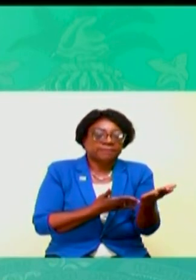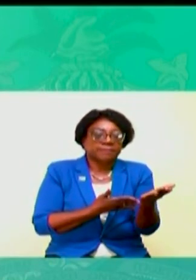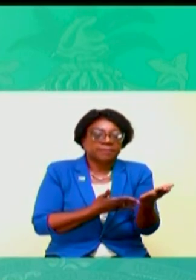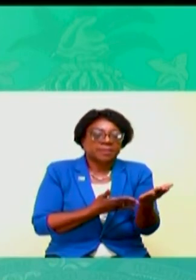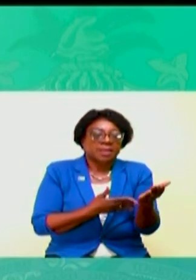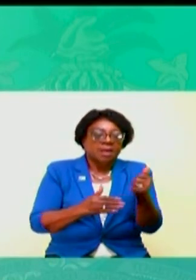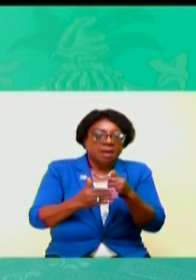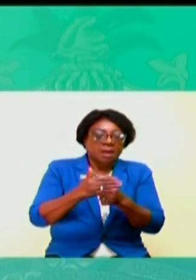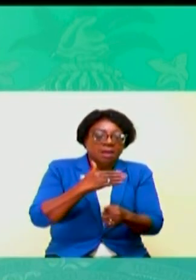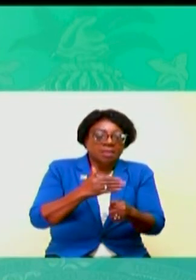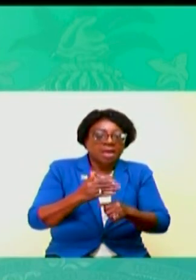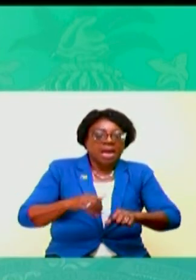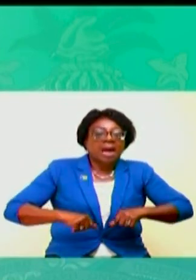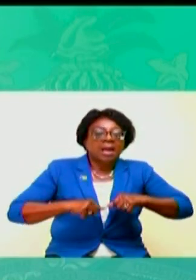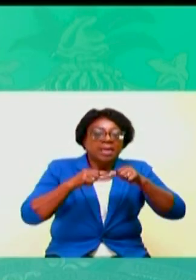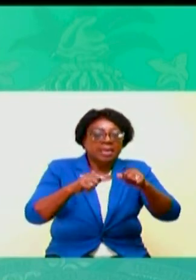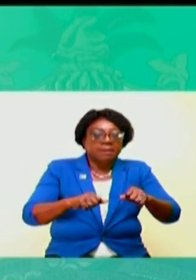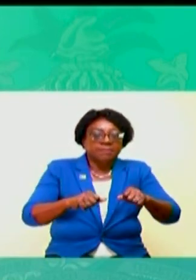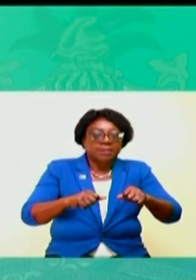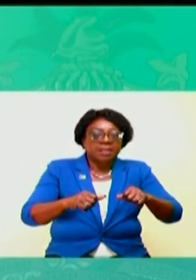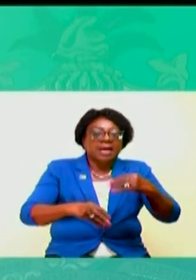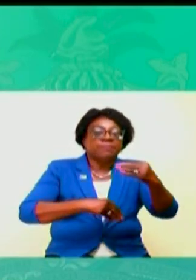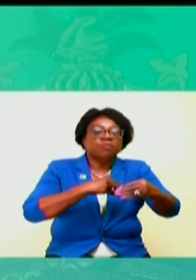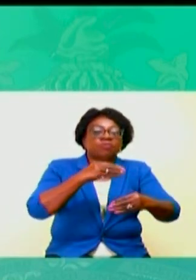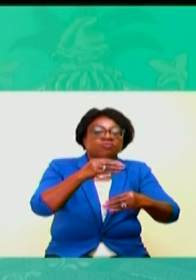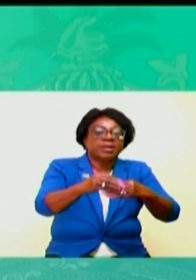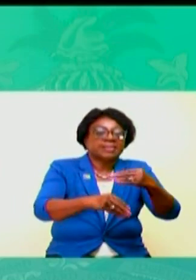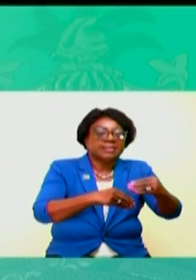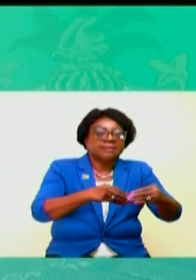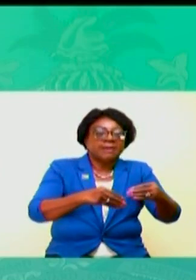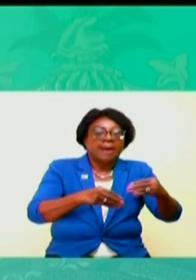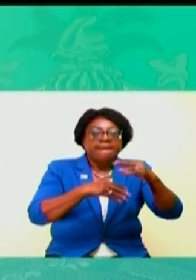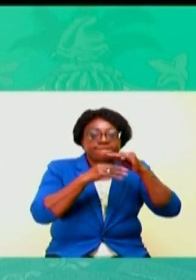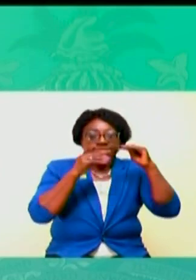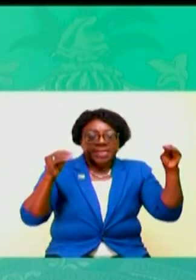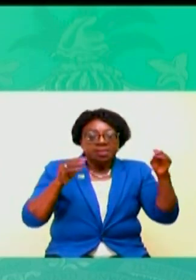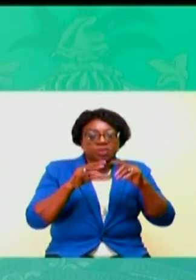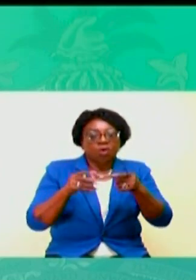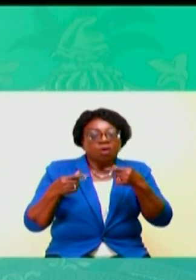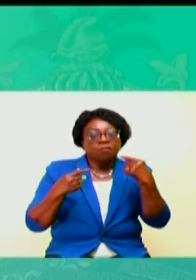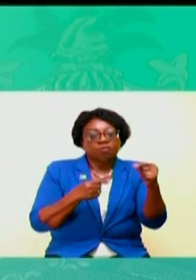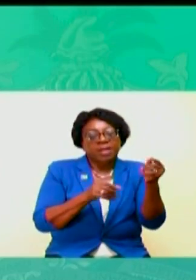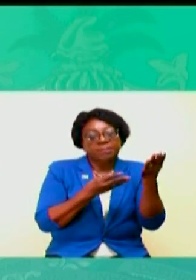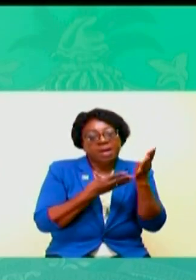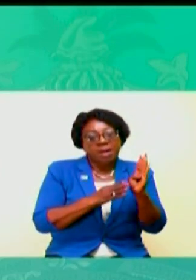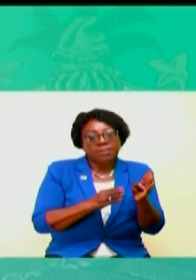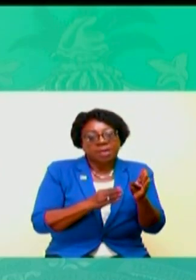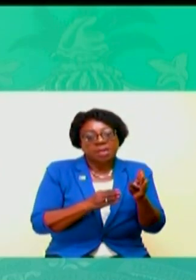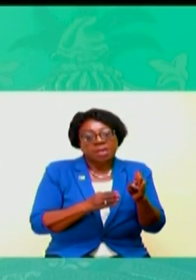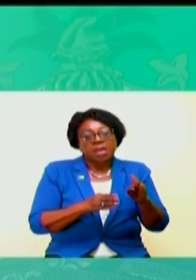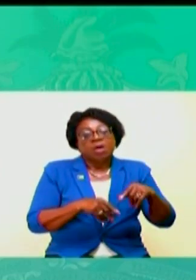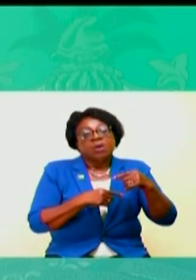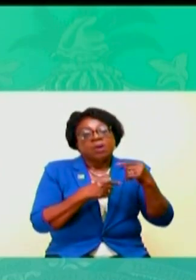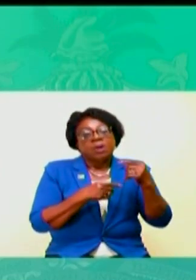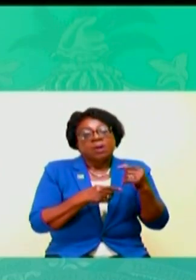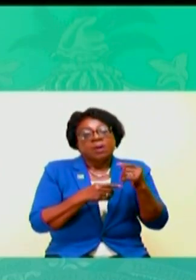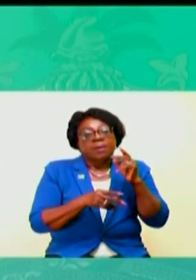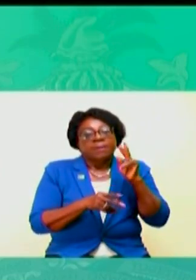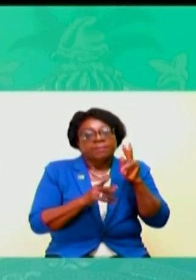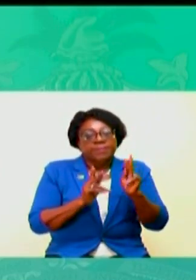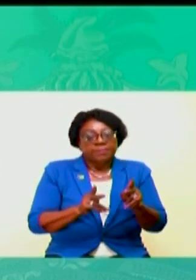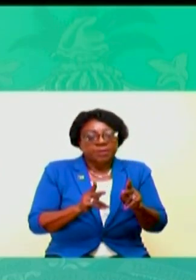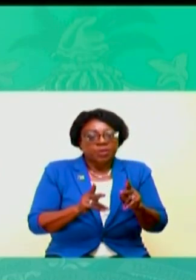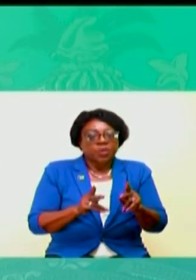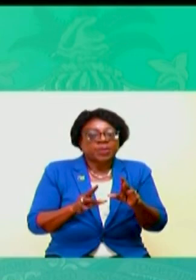Under our able and aggressive Minister of Grand Bahama, Grand Bahamians, in addition to getting your